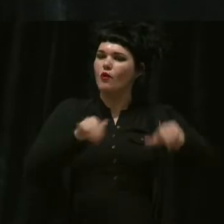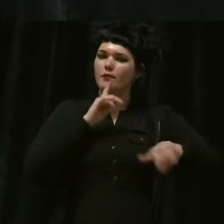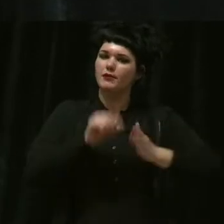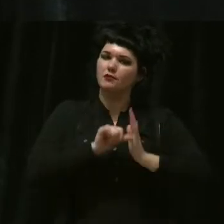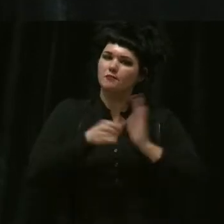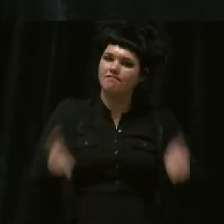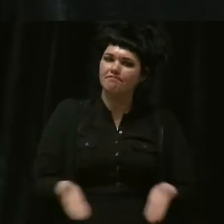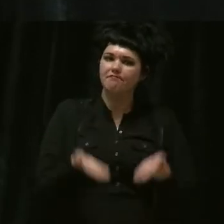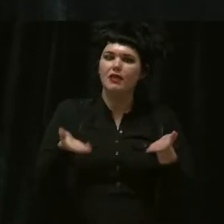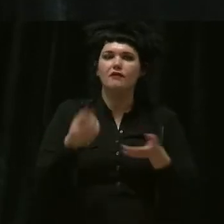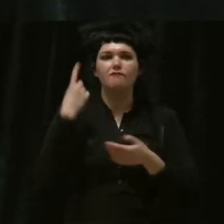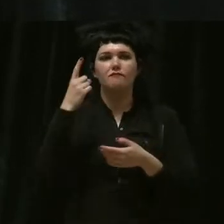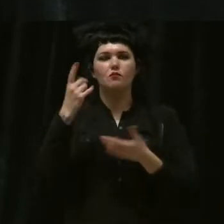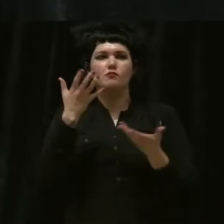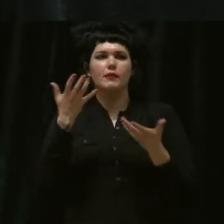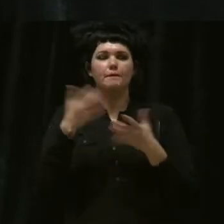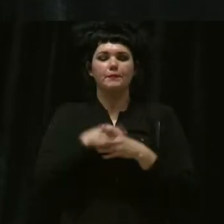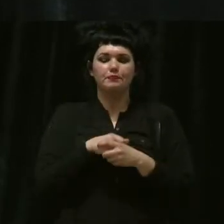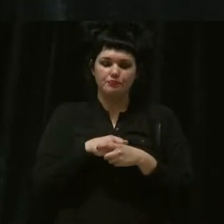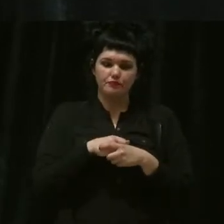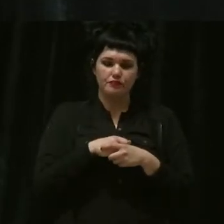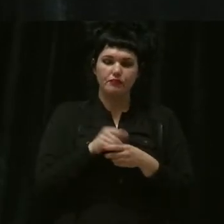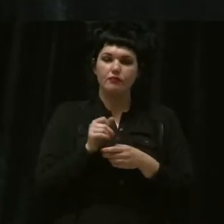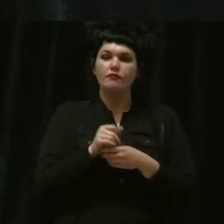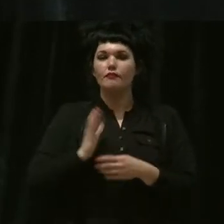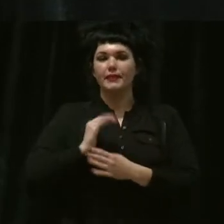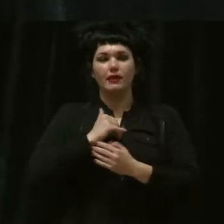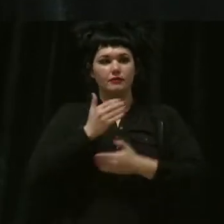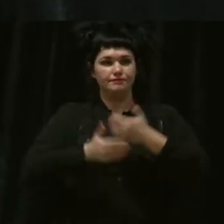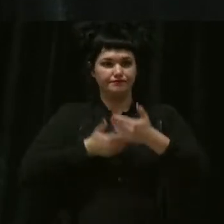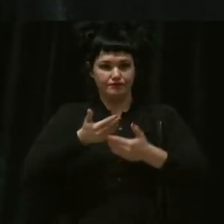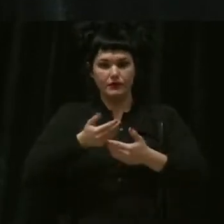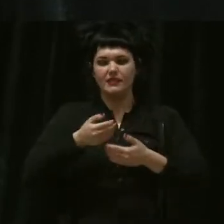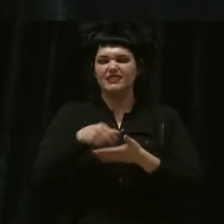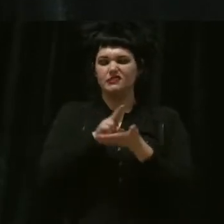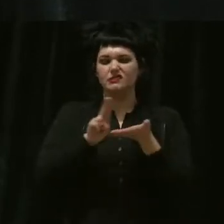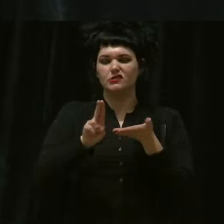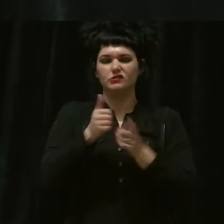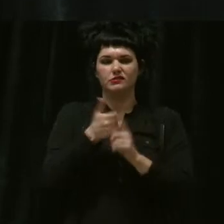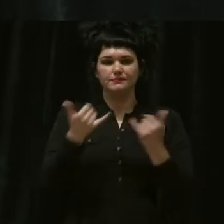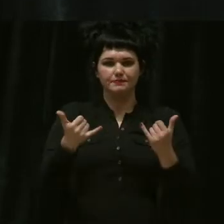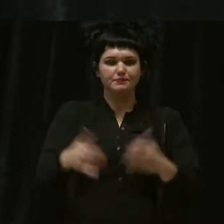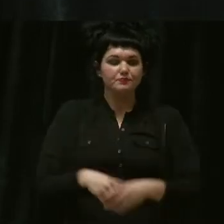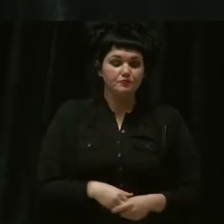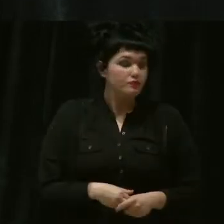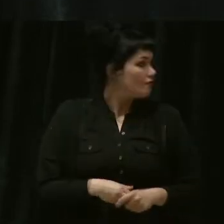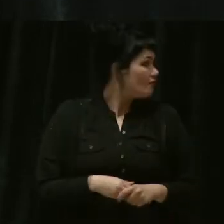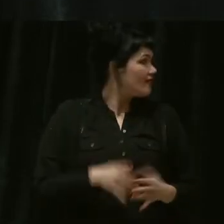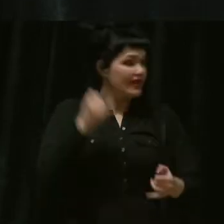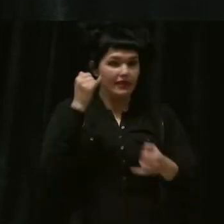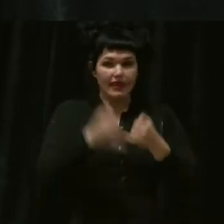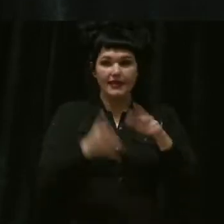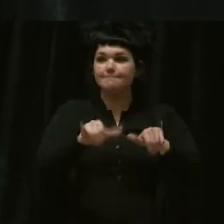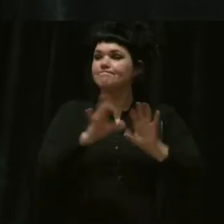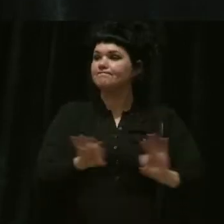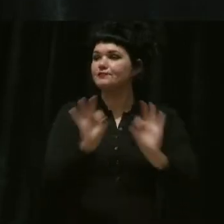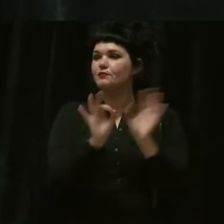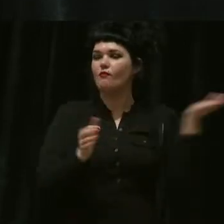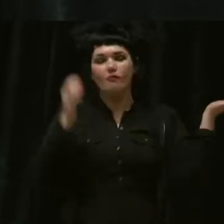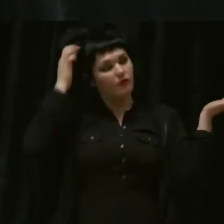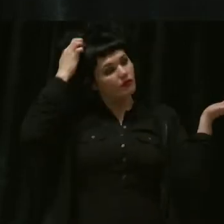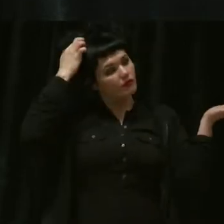with regards to where we are as an institution. And then last but not least,